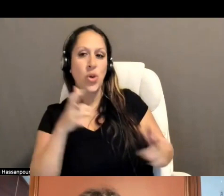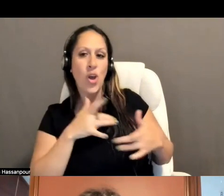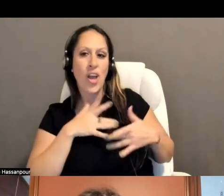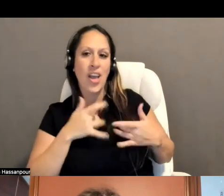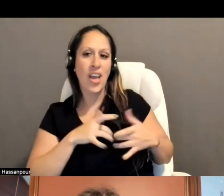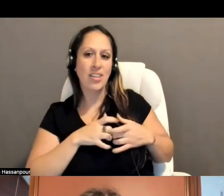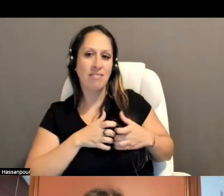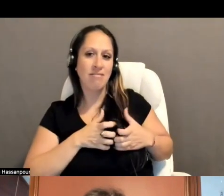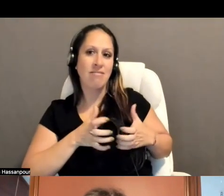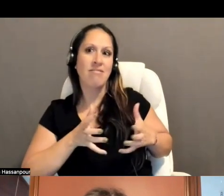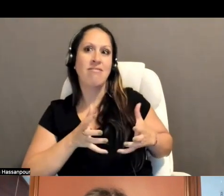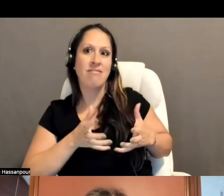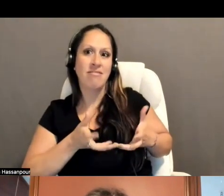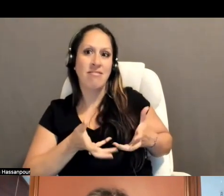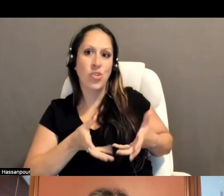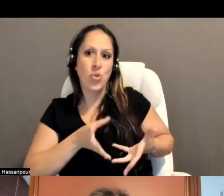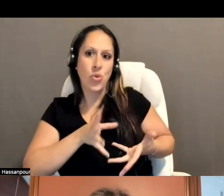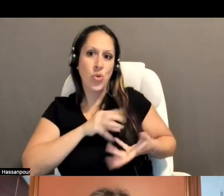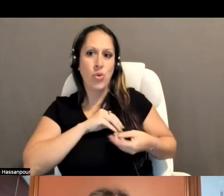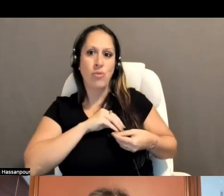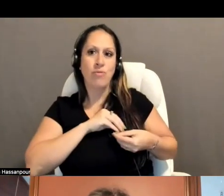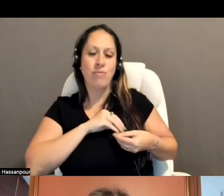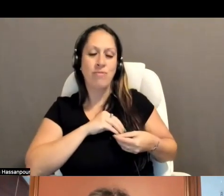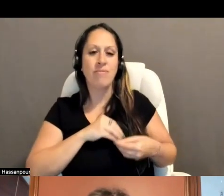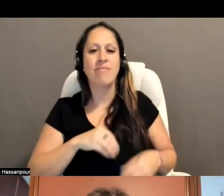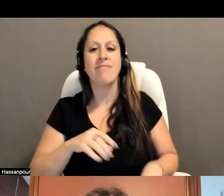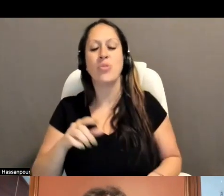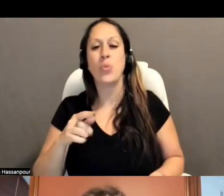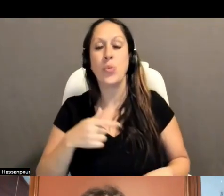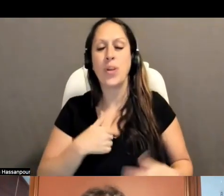keyboard. When I play, I'm not,